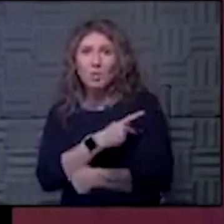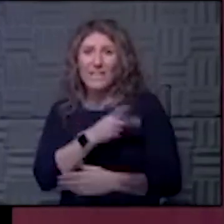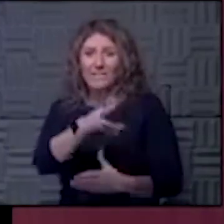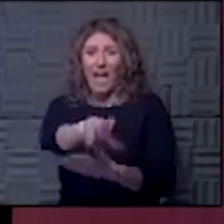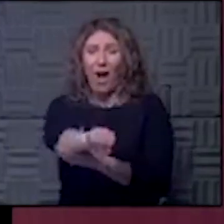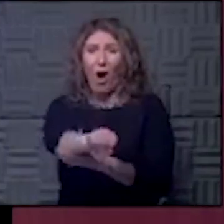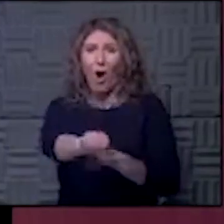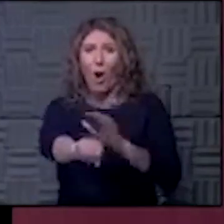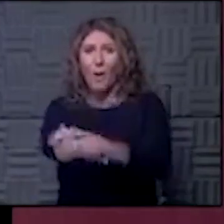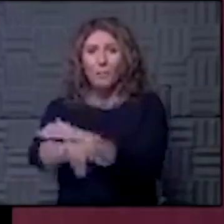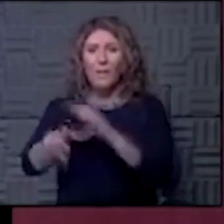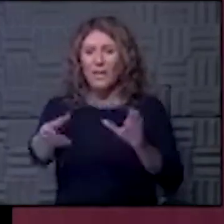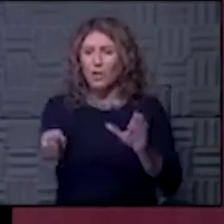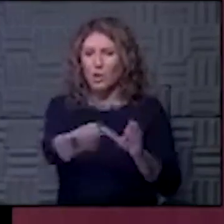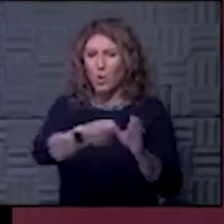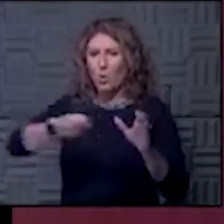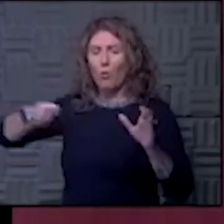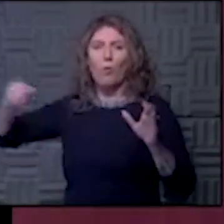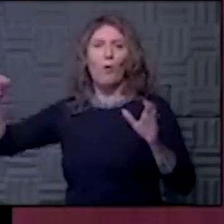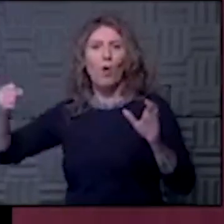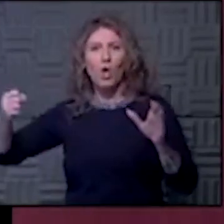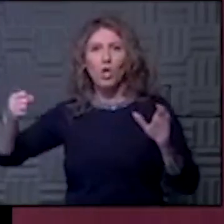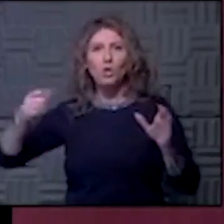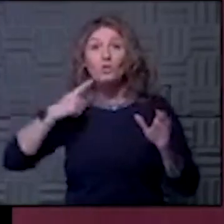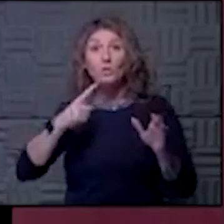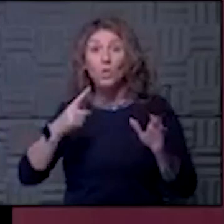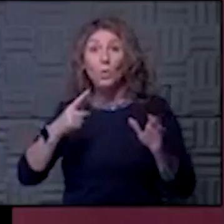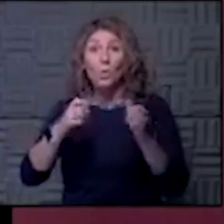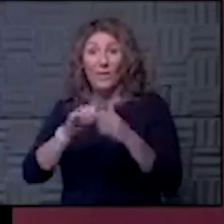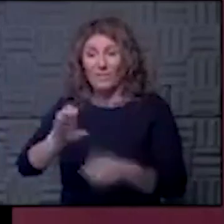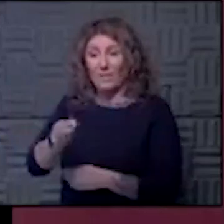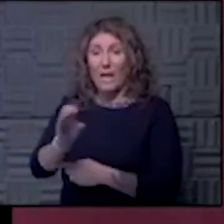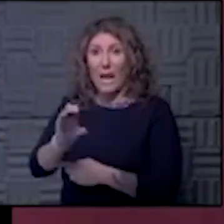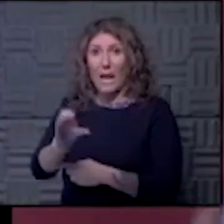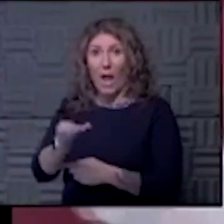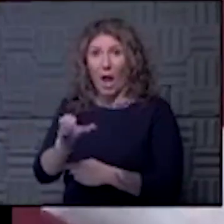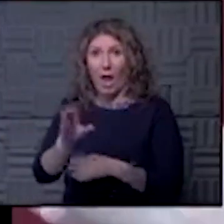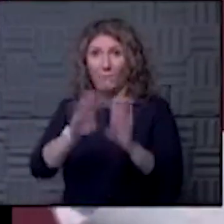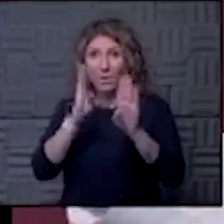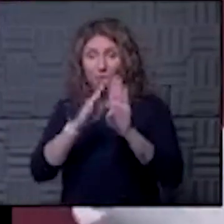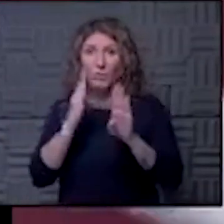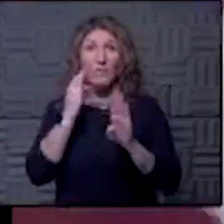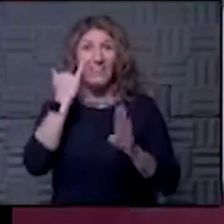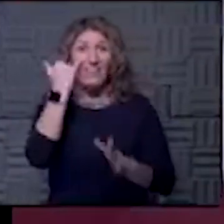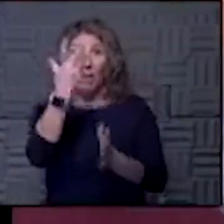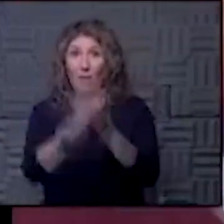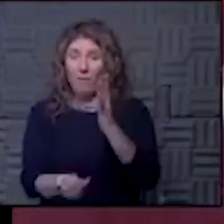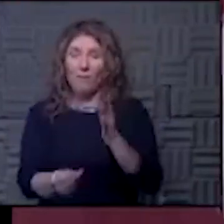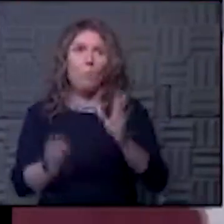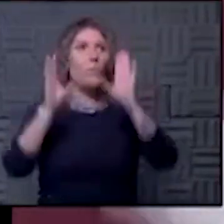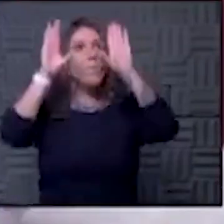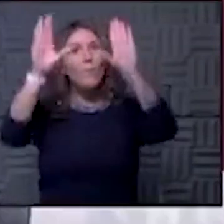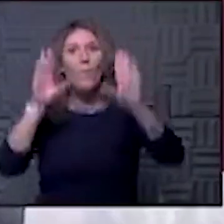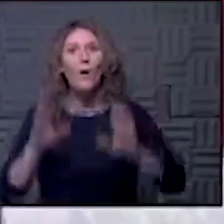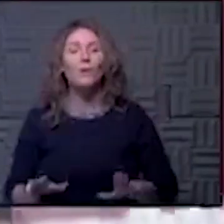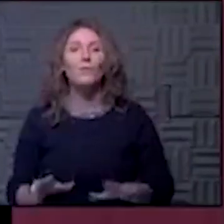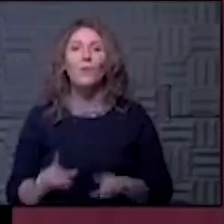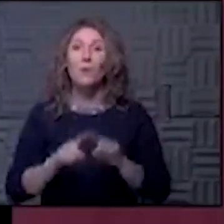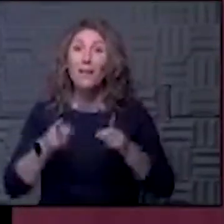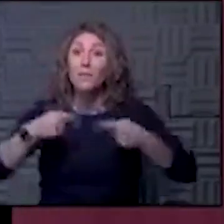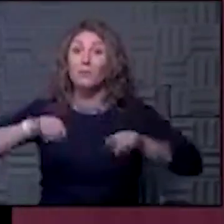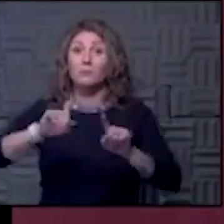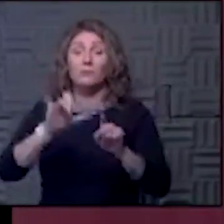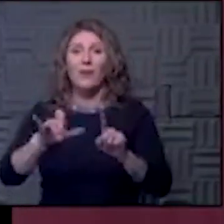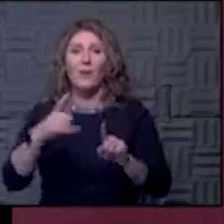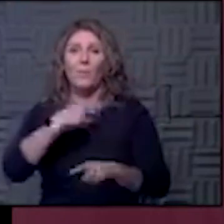binding protein is the hand that opens up the door with the doorknob. And so if that goes away, great. But in the meantime, we've got